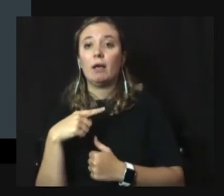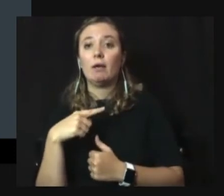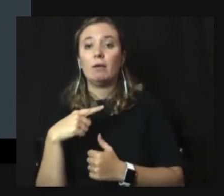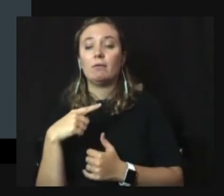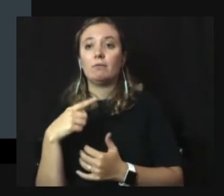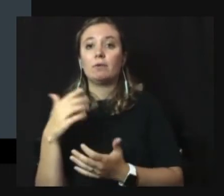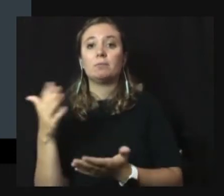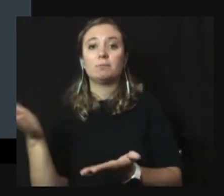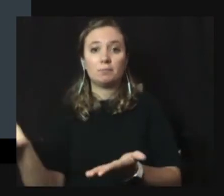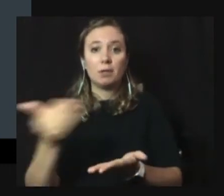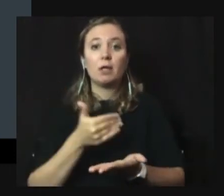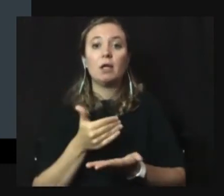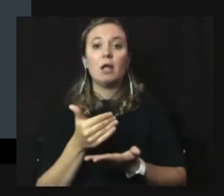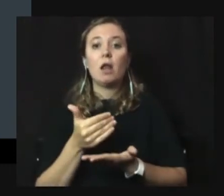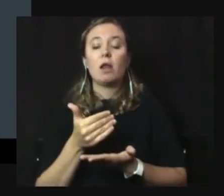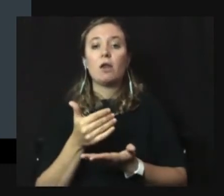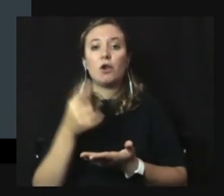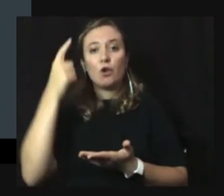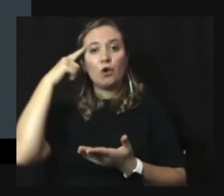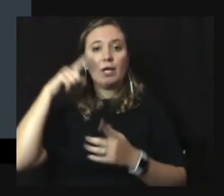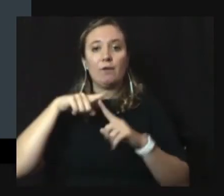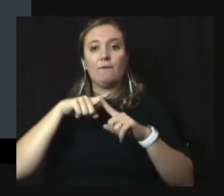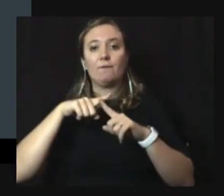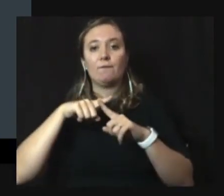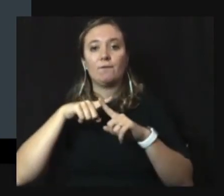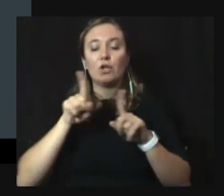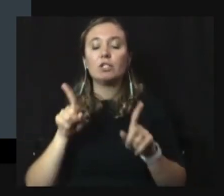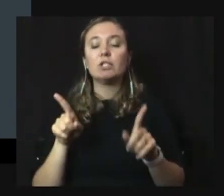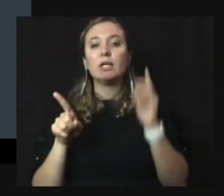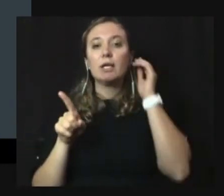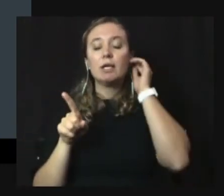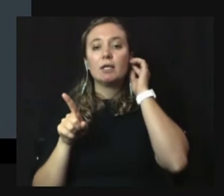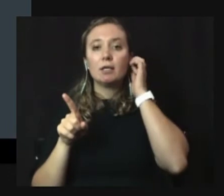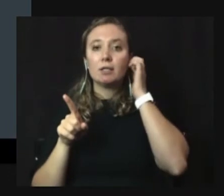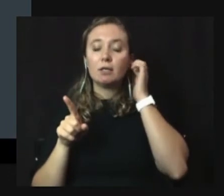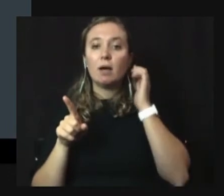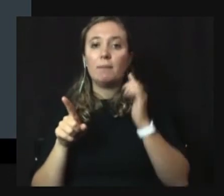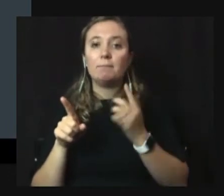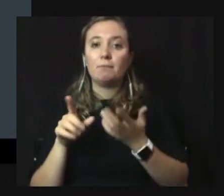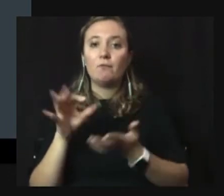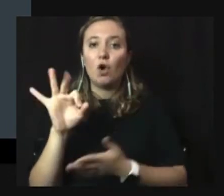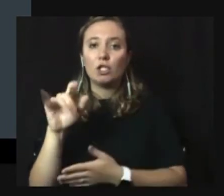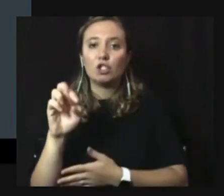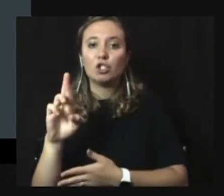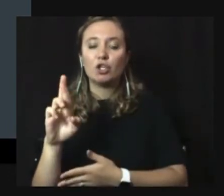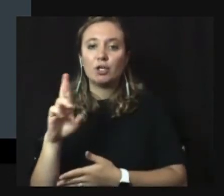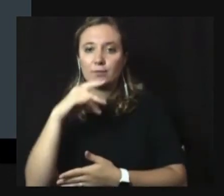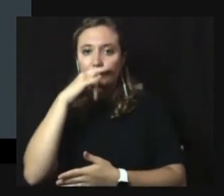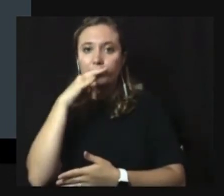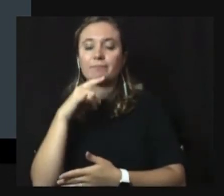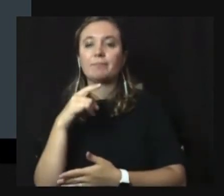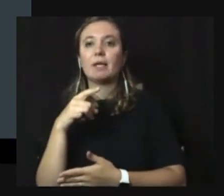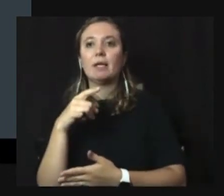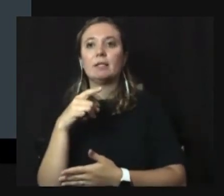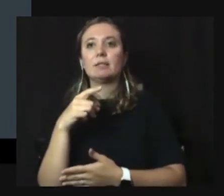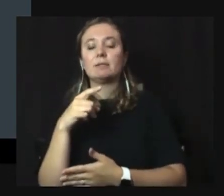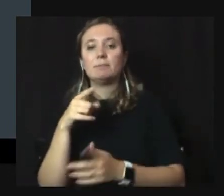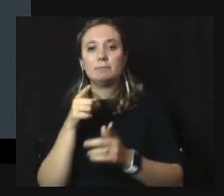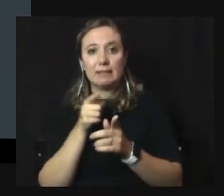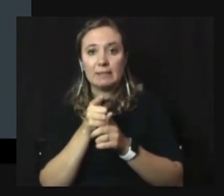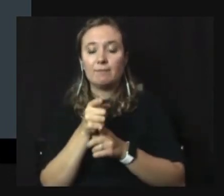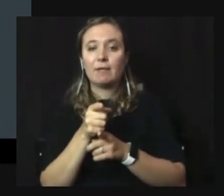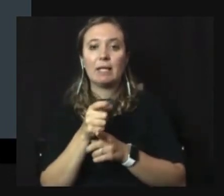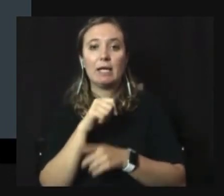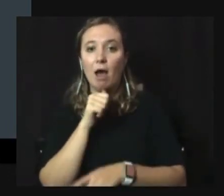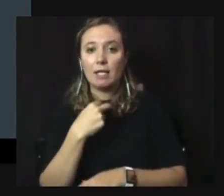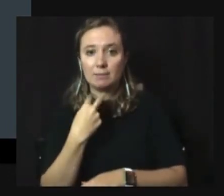all neurodivergent foster children, primarily non-speaking foster children. What I want to say is, as somebody